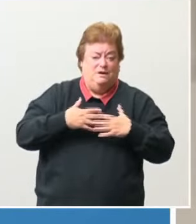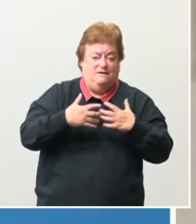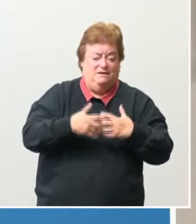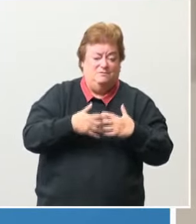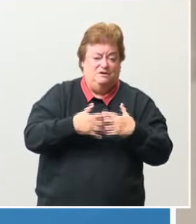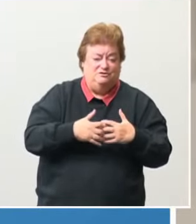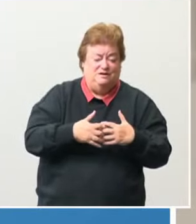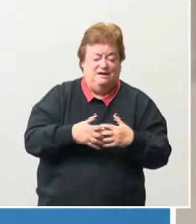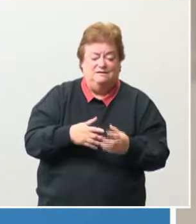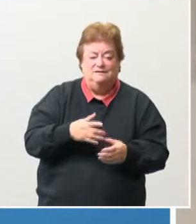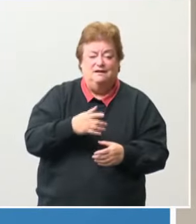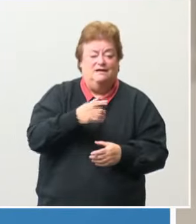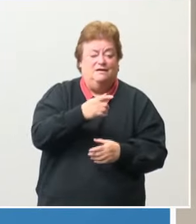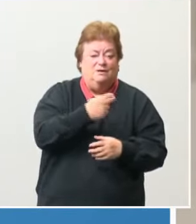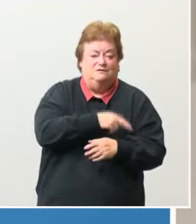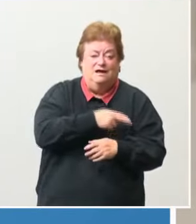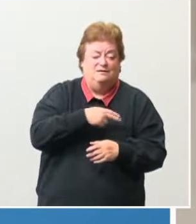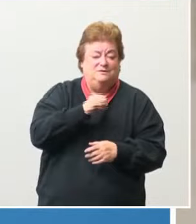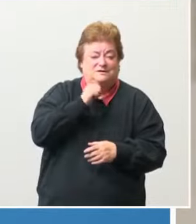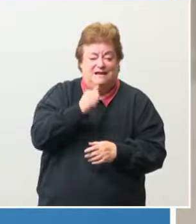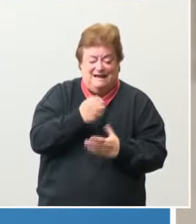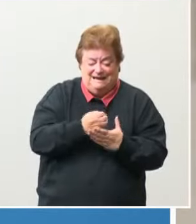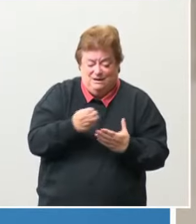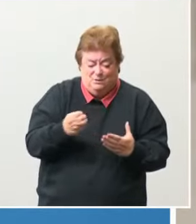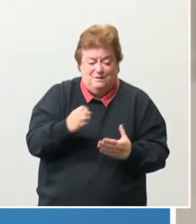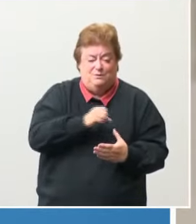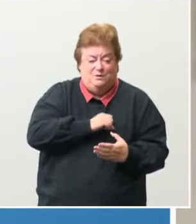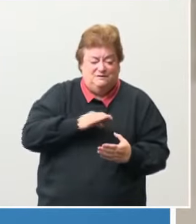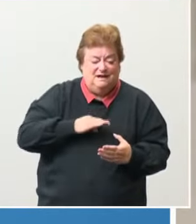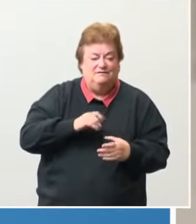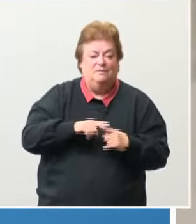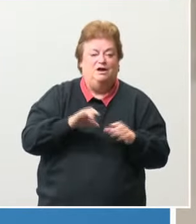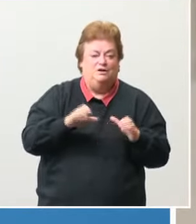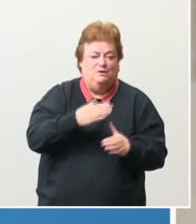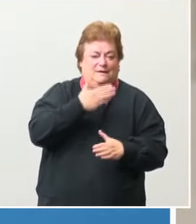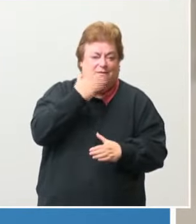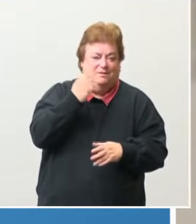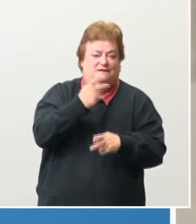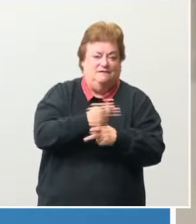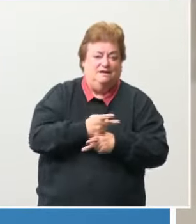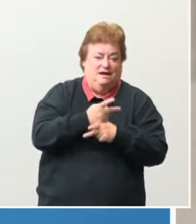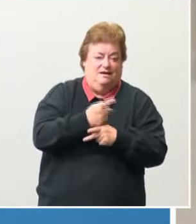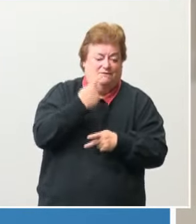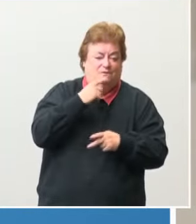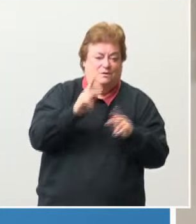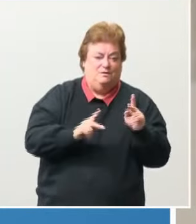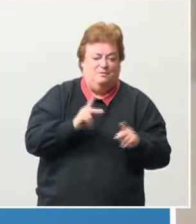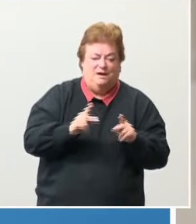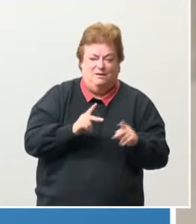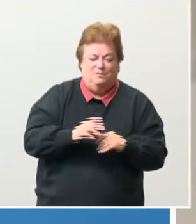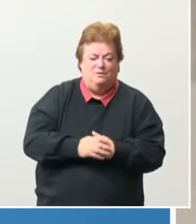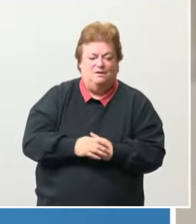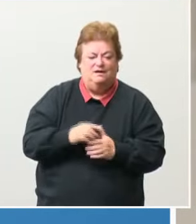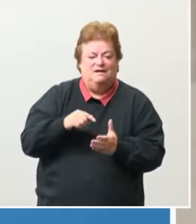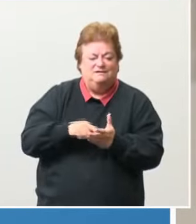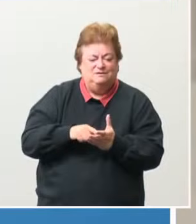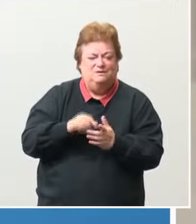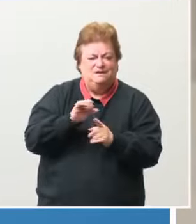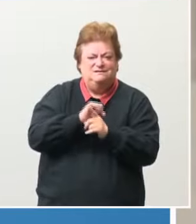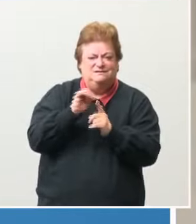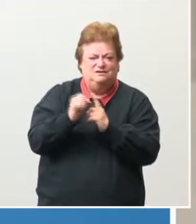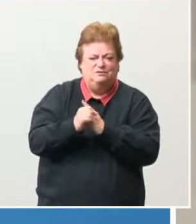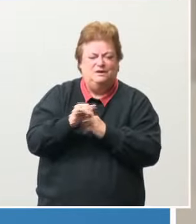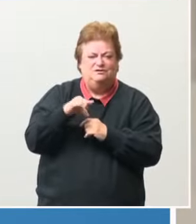really aren't equipped or staffed to do, but doing the best to care for people. So this situation